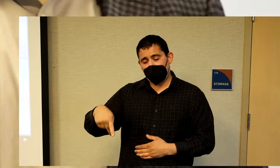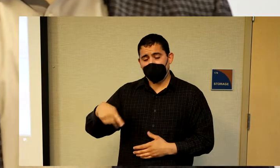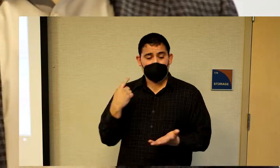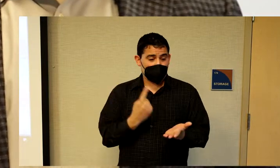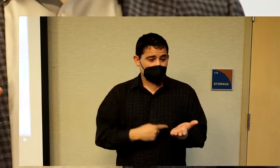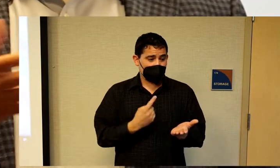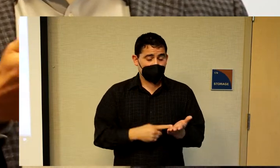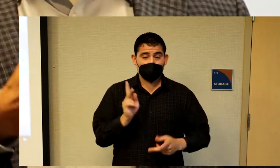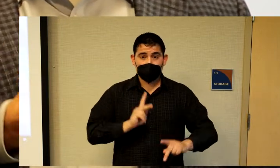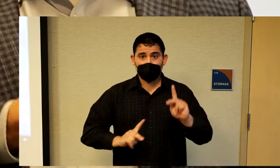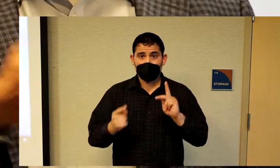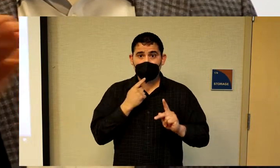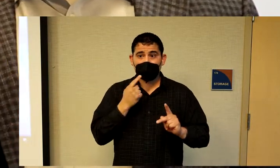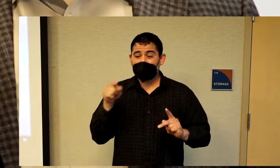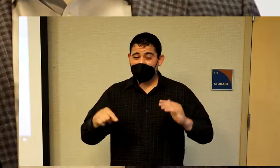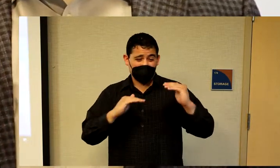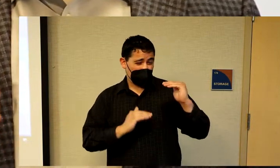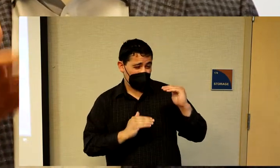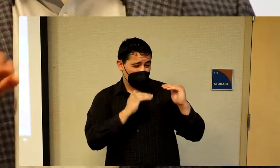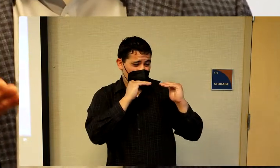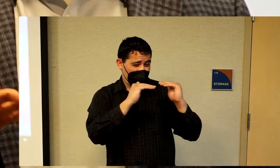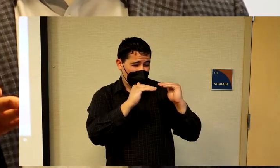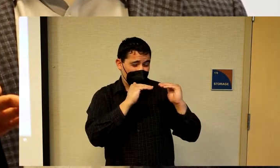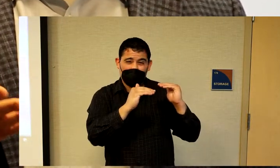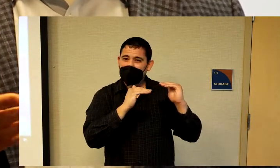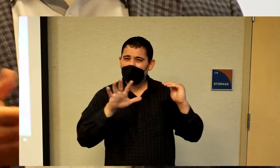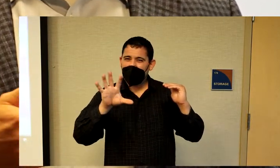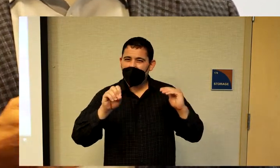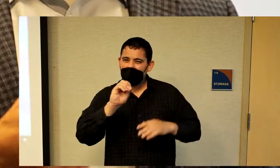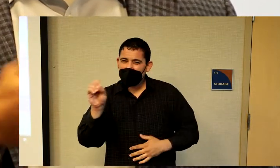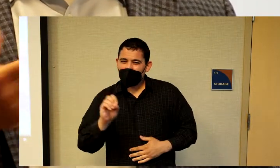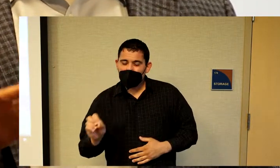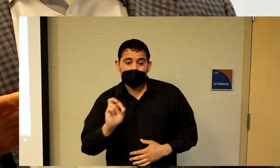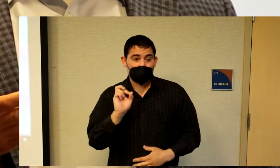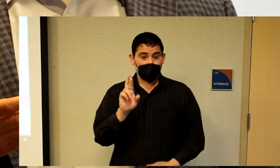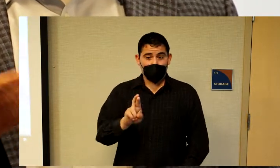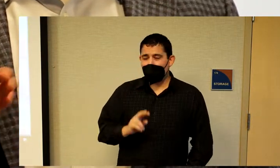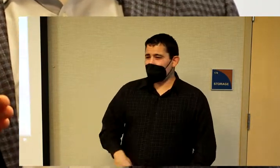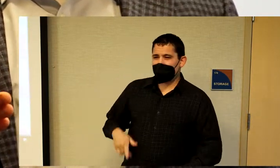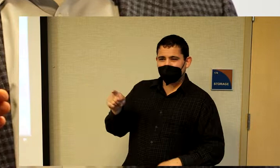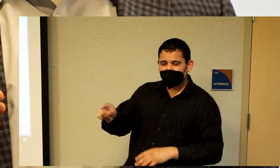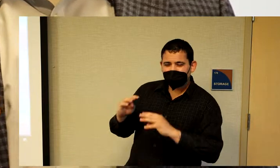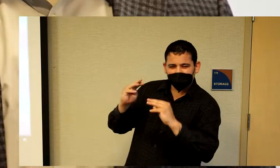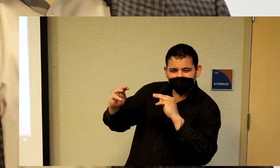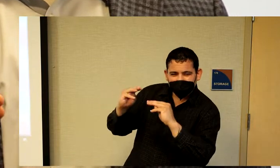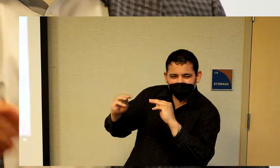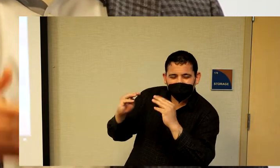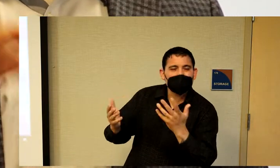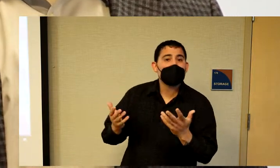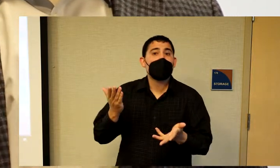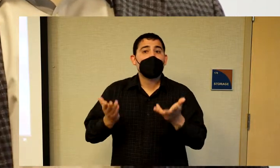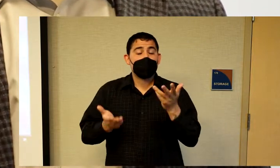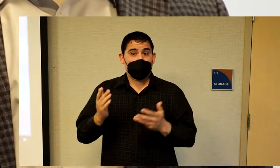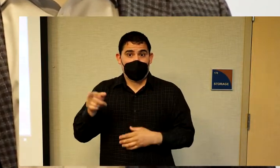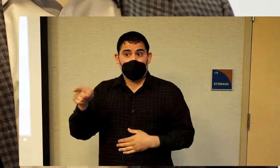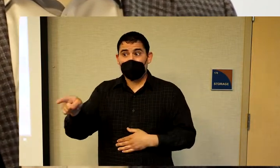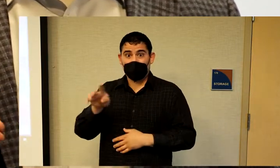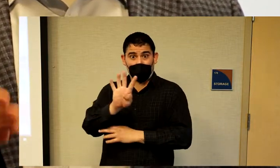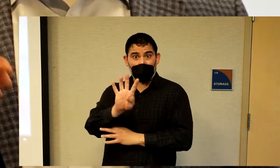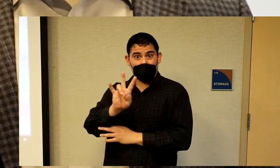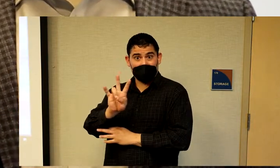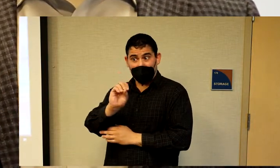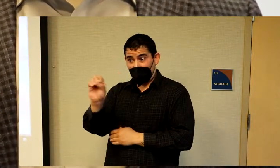right at 50%, or you put it at, there's been litigation over the idea that it could be maybe even 47%, and we could call that a